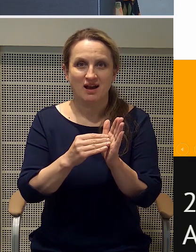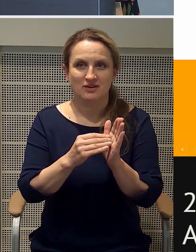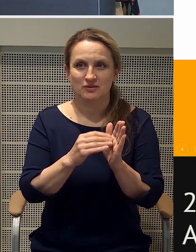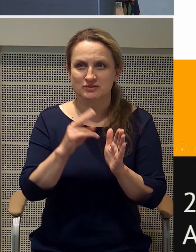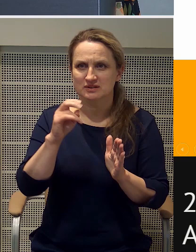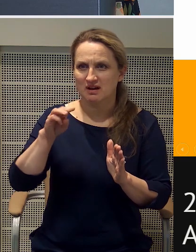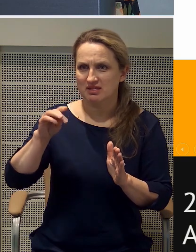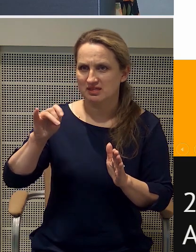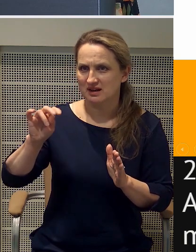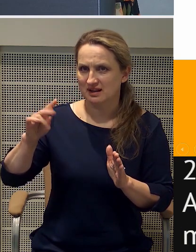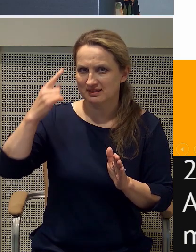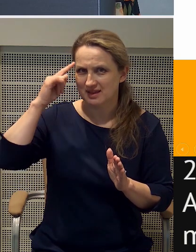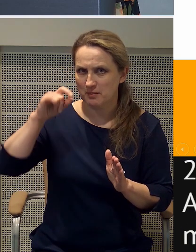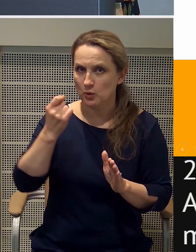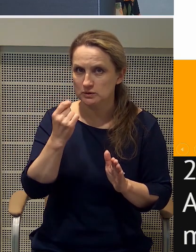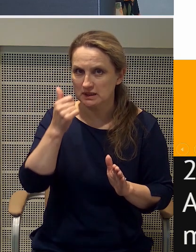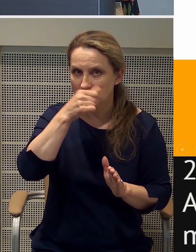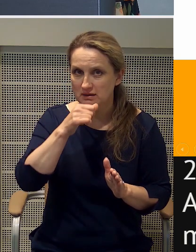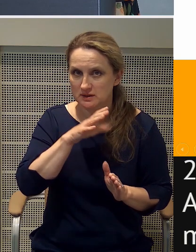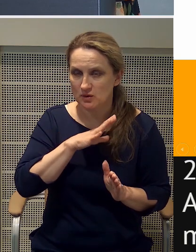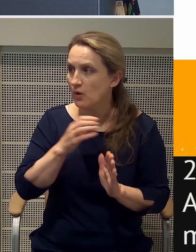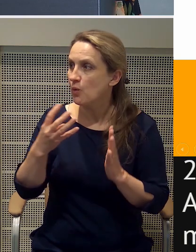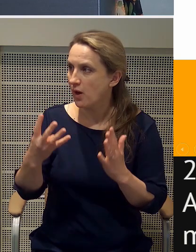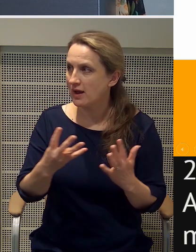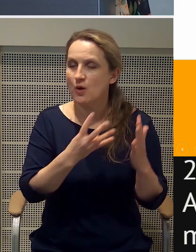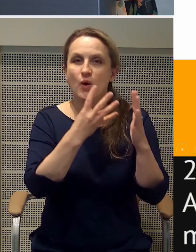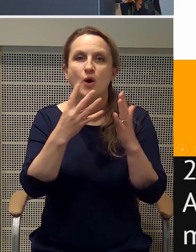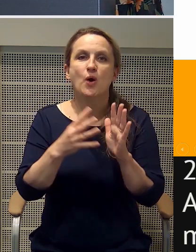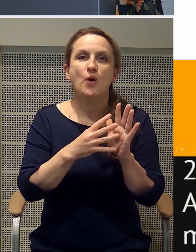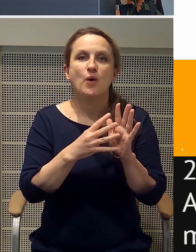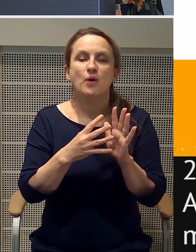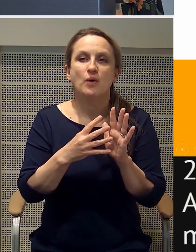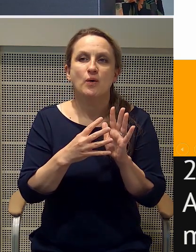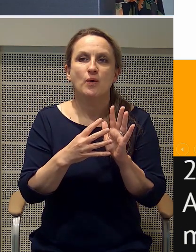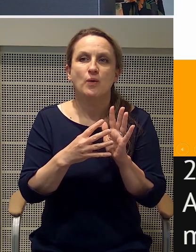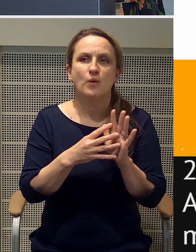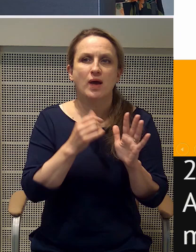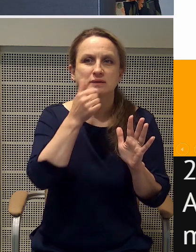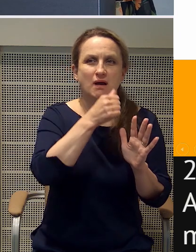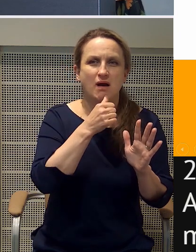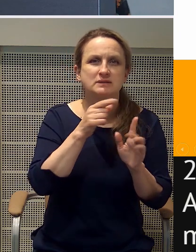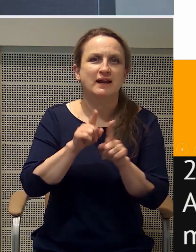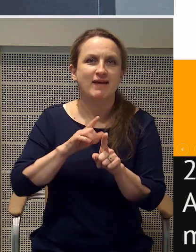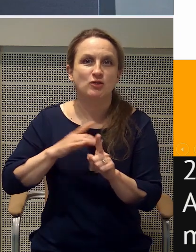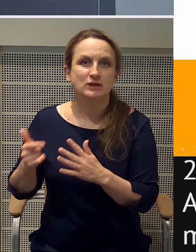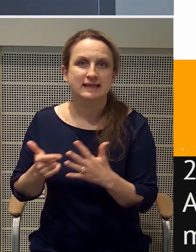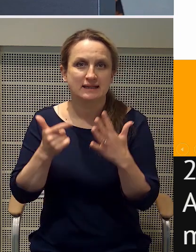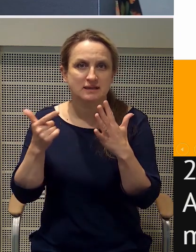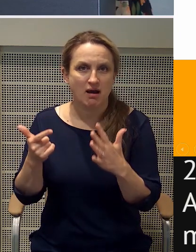a young man called Aimar. I think he was 11 or 9 years